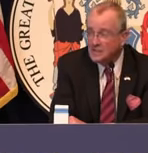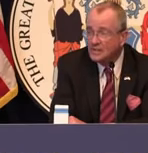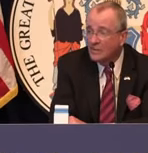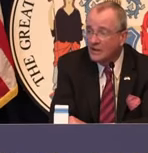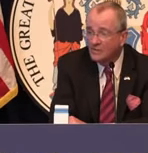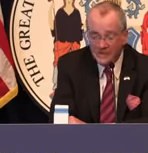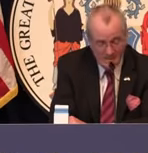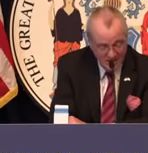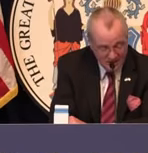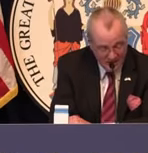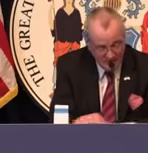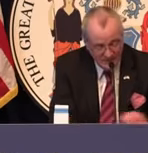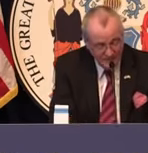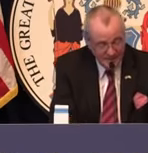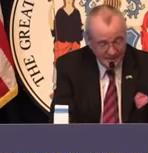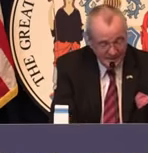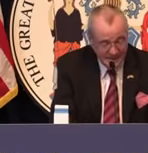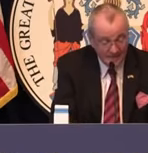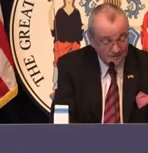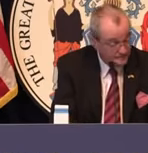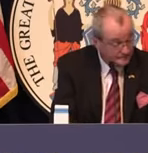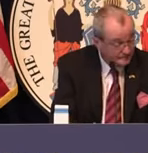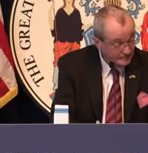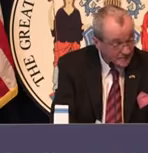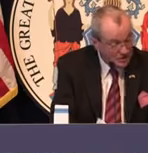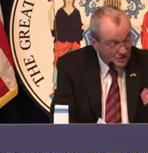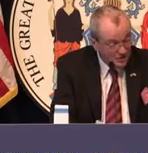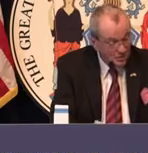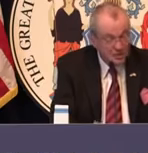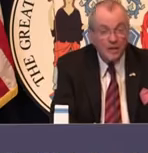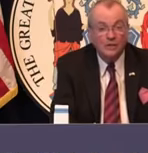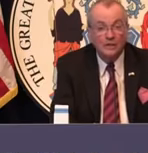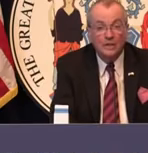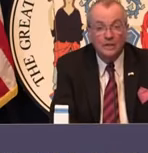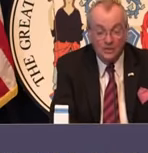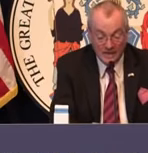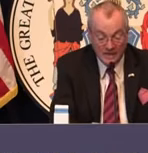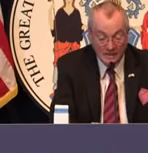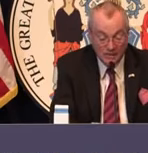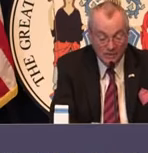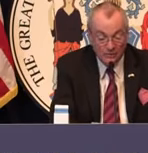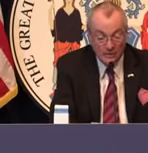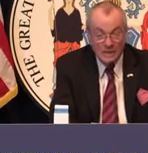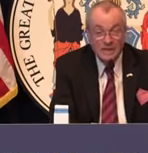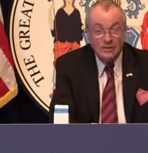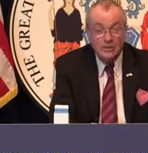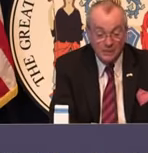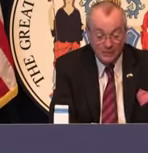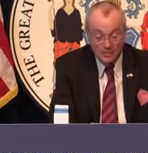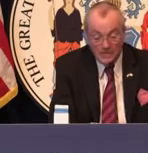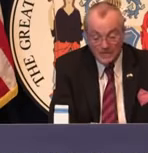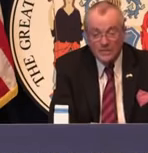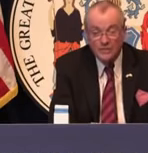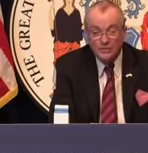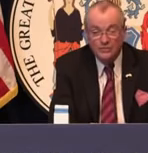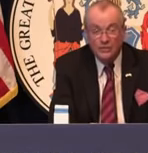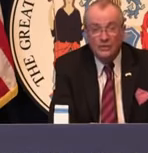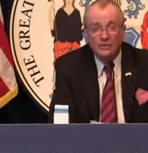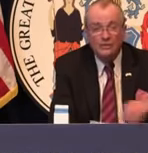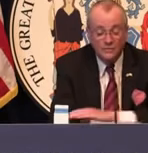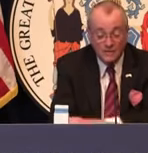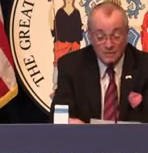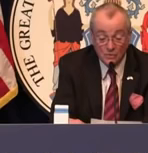as we sit here every single day. So let's switch gears and look at the overnight numbers. Yesterday, we received an